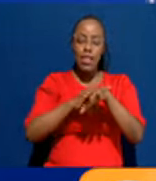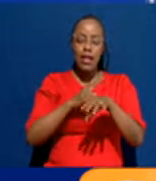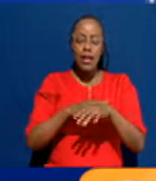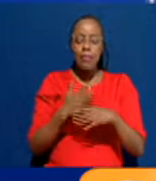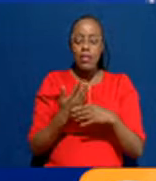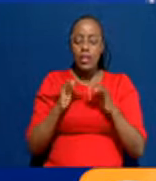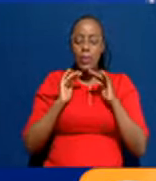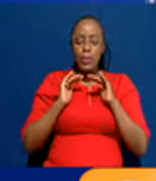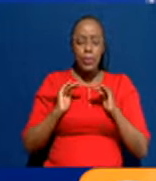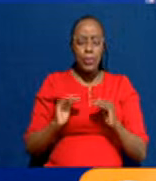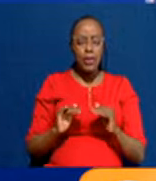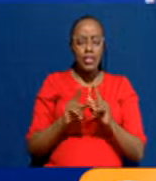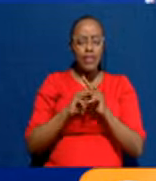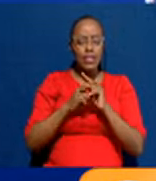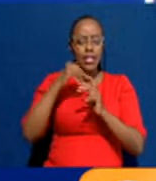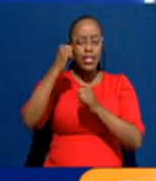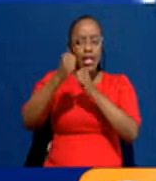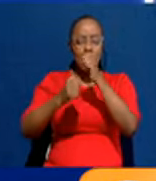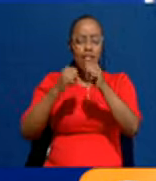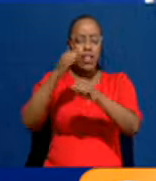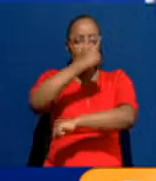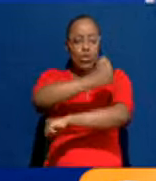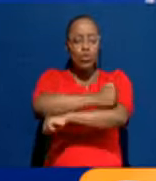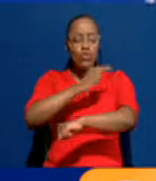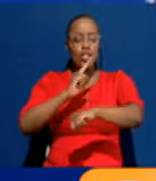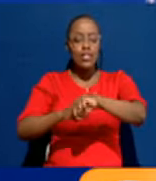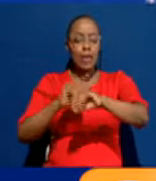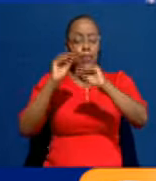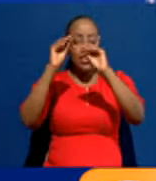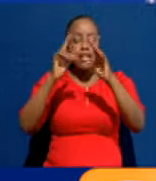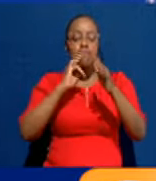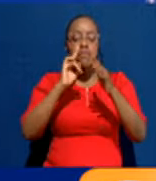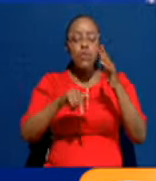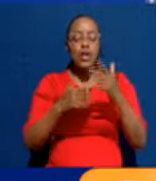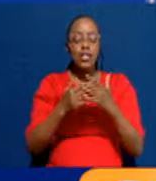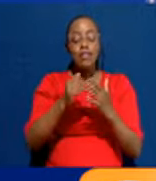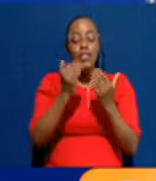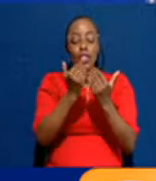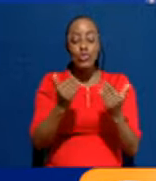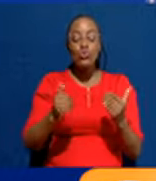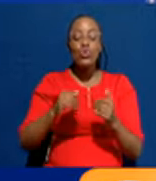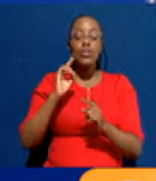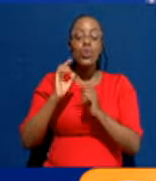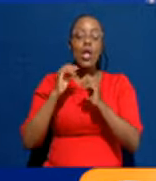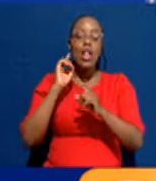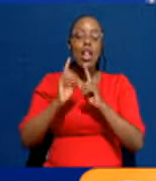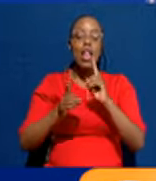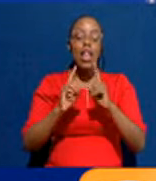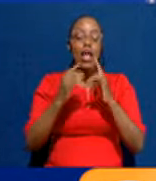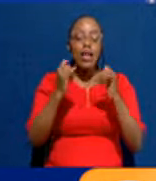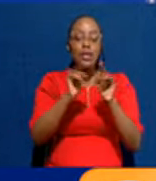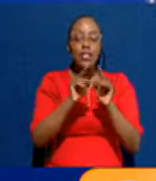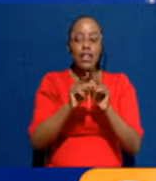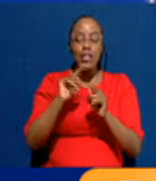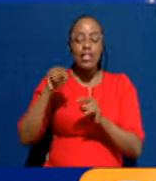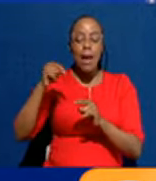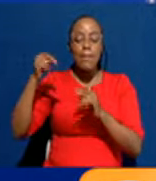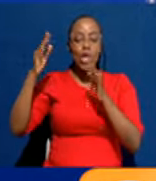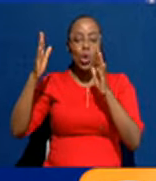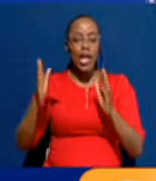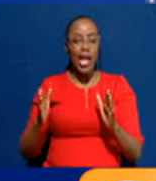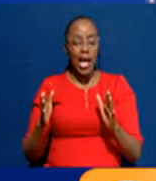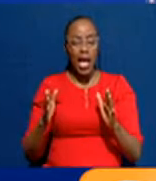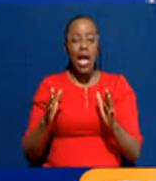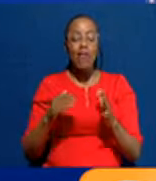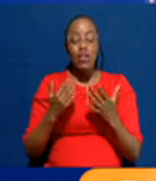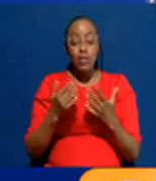air. She started running in school when the teachers would tell pupils to run. Now she's a millionaire.